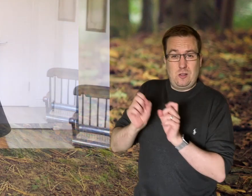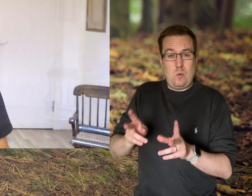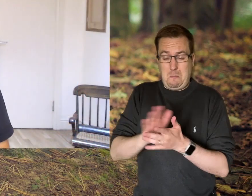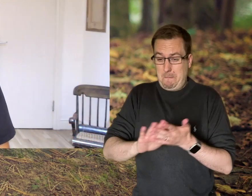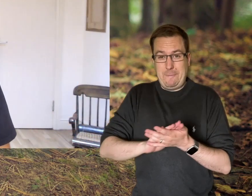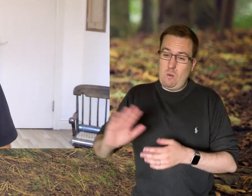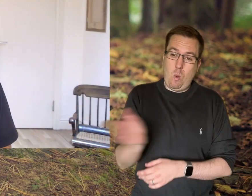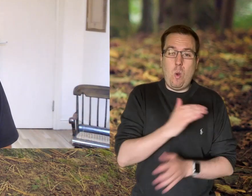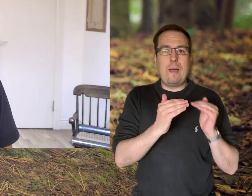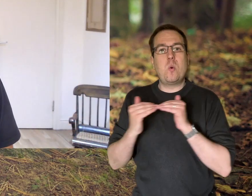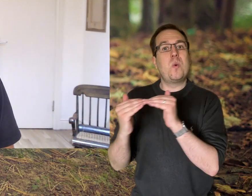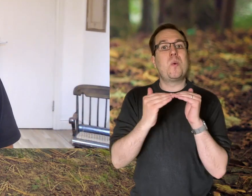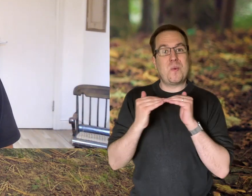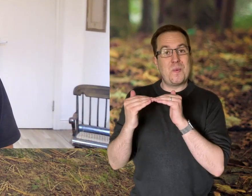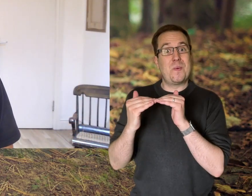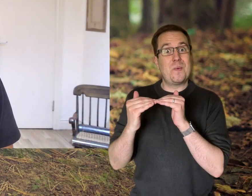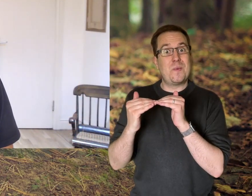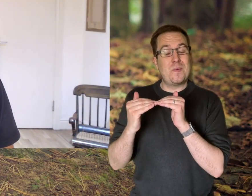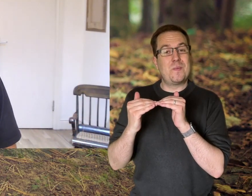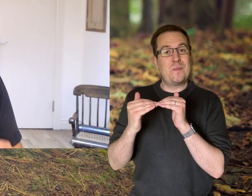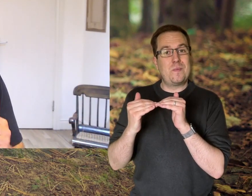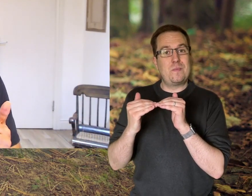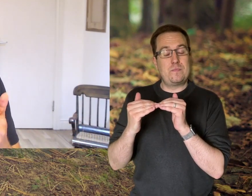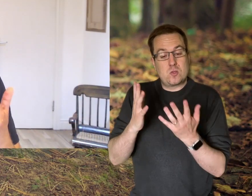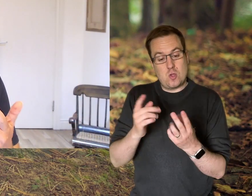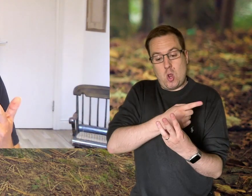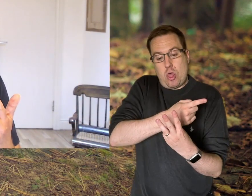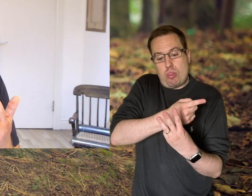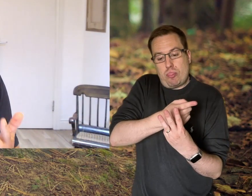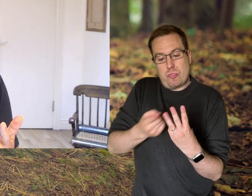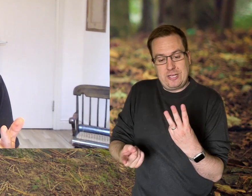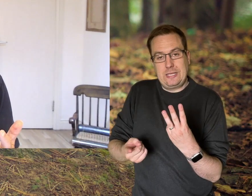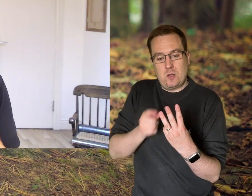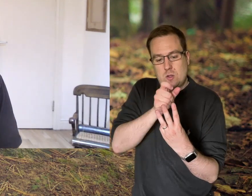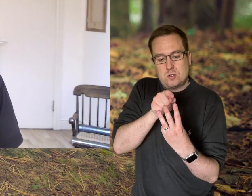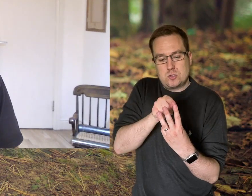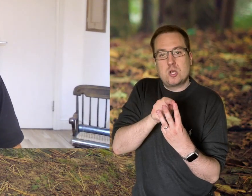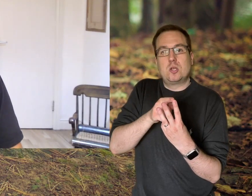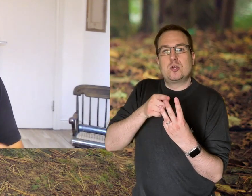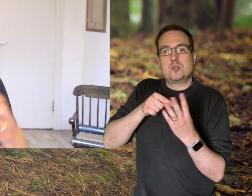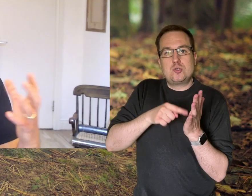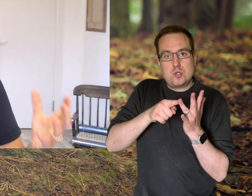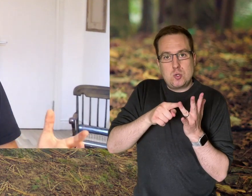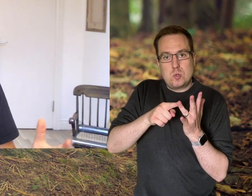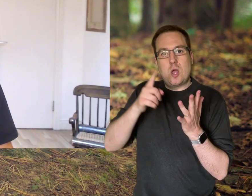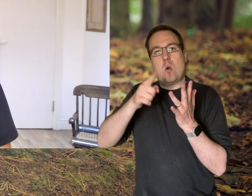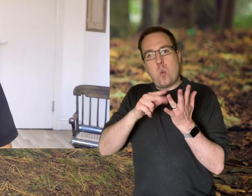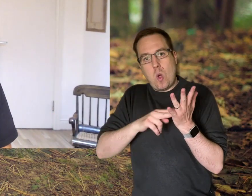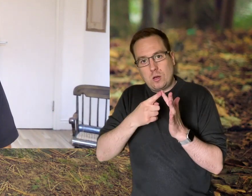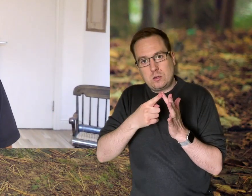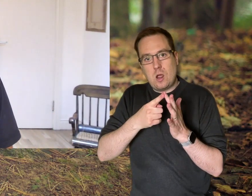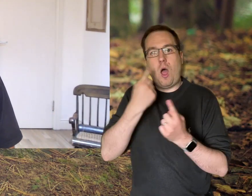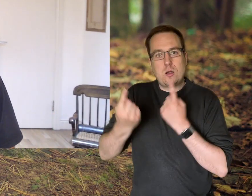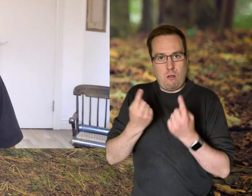So by using those three little words to one another, Paul is blowing up the